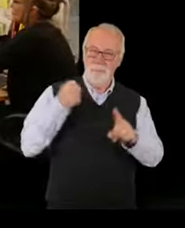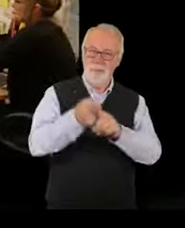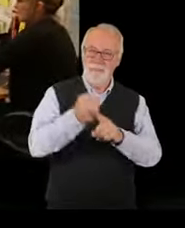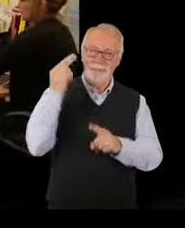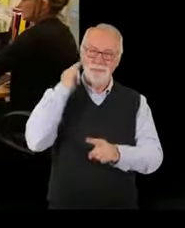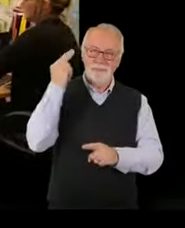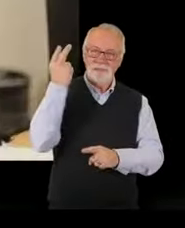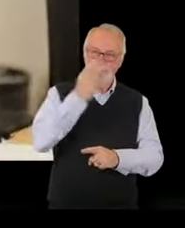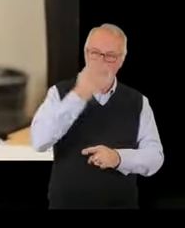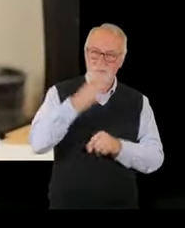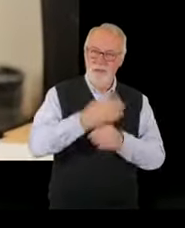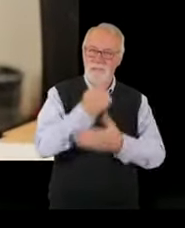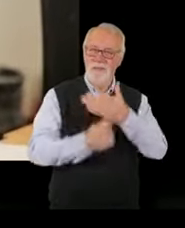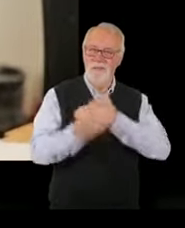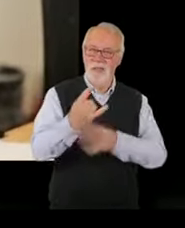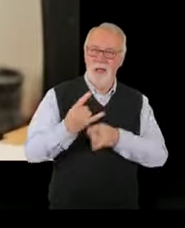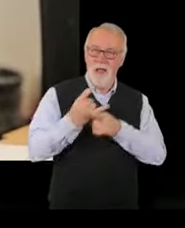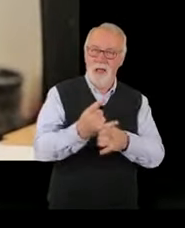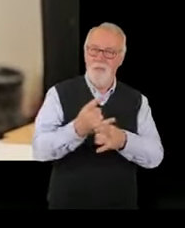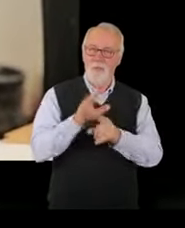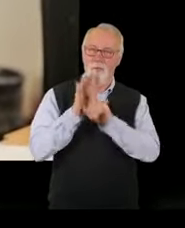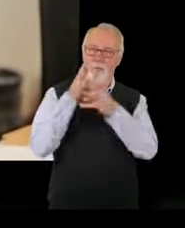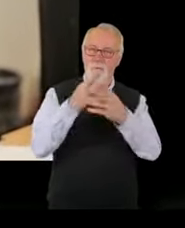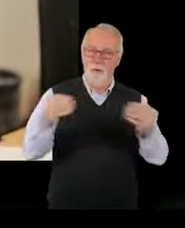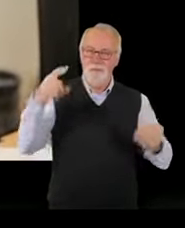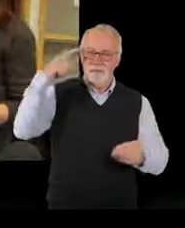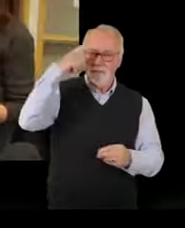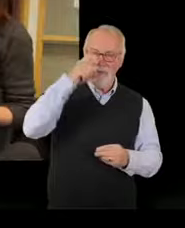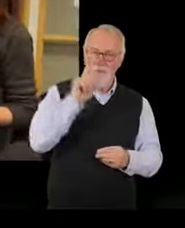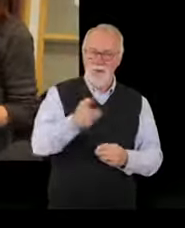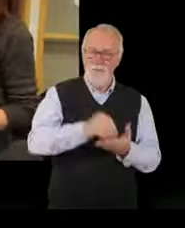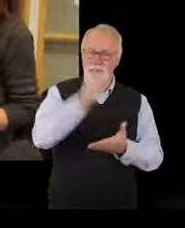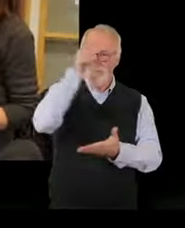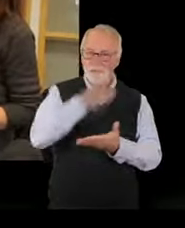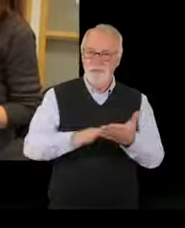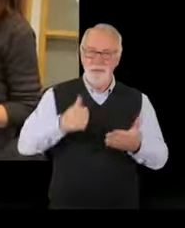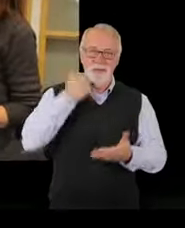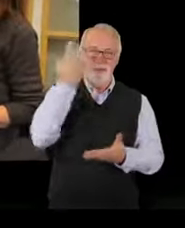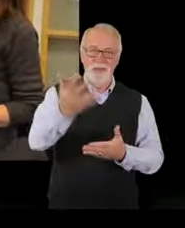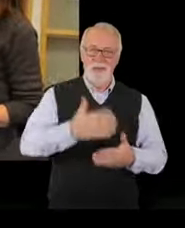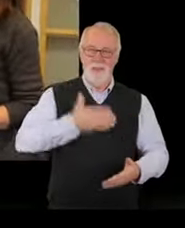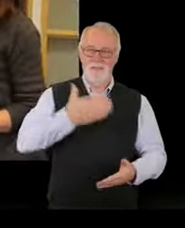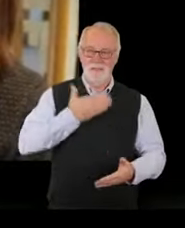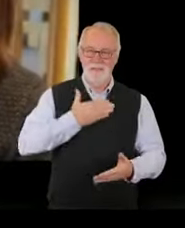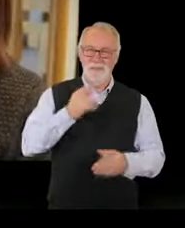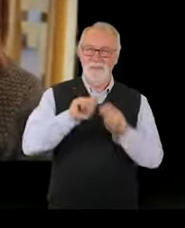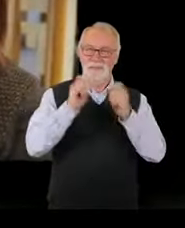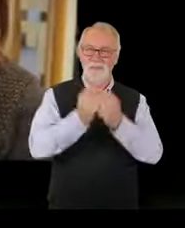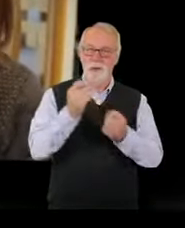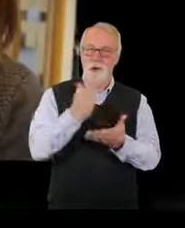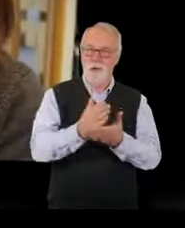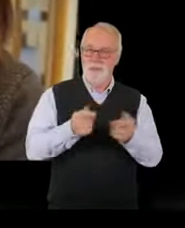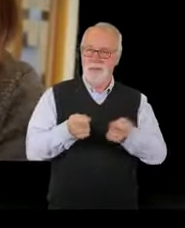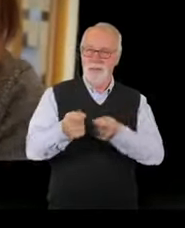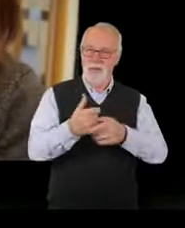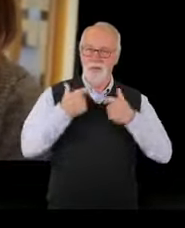overcome any difficulties they may be experiencing in their daily lives. The teams are staffed by social workers, visual